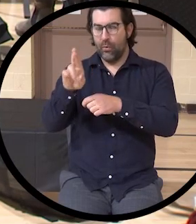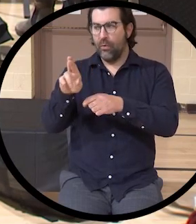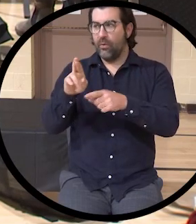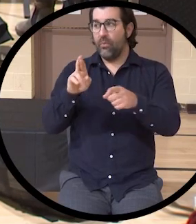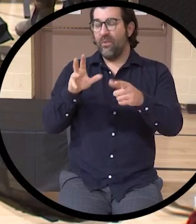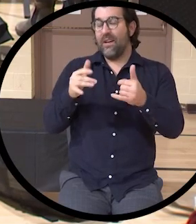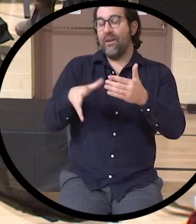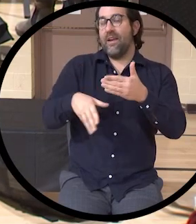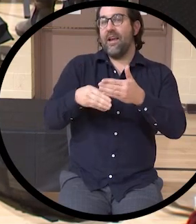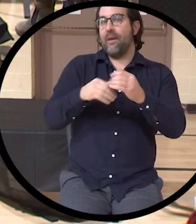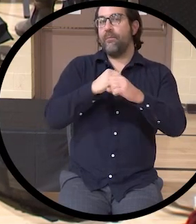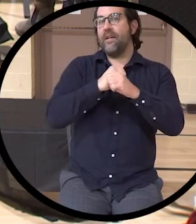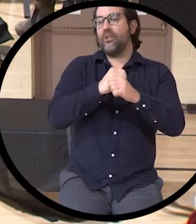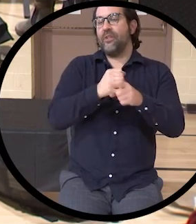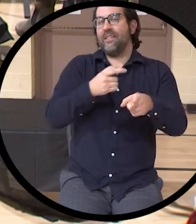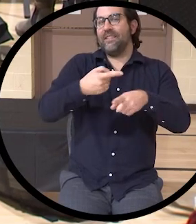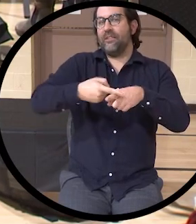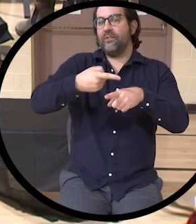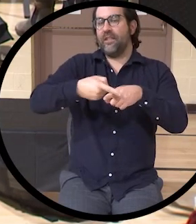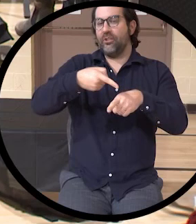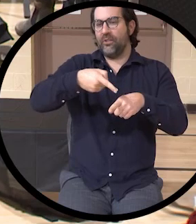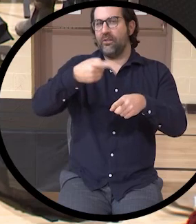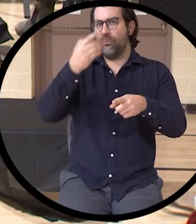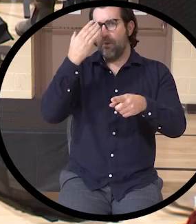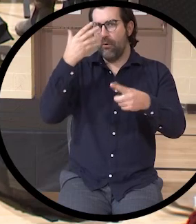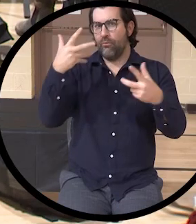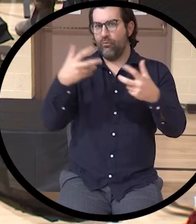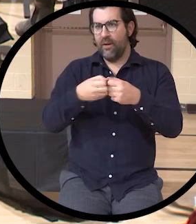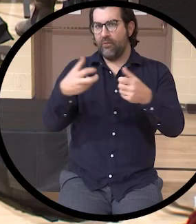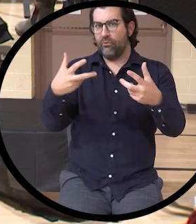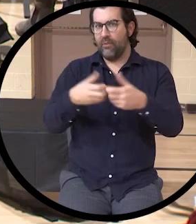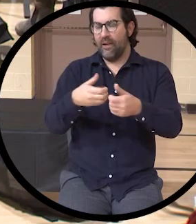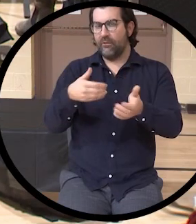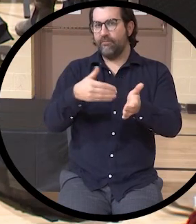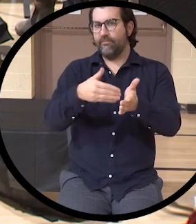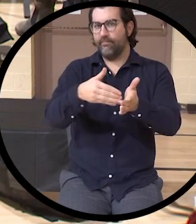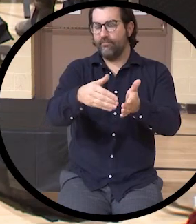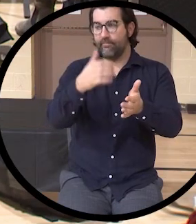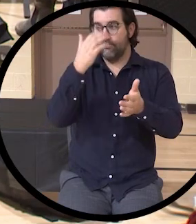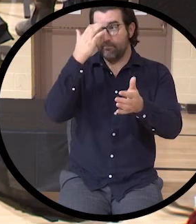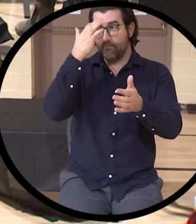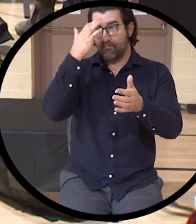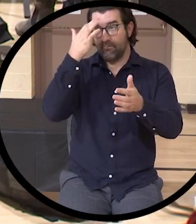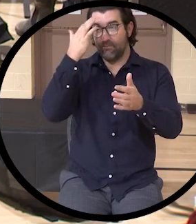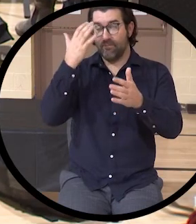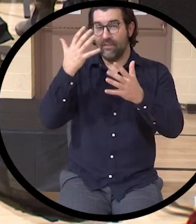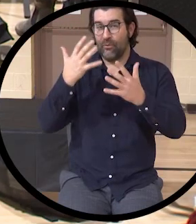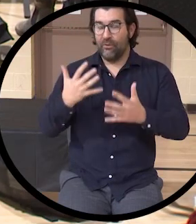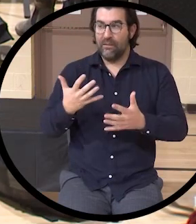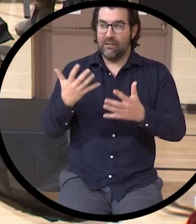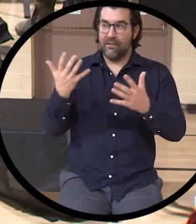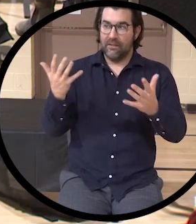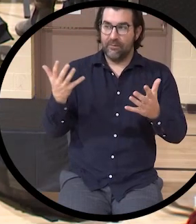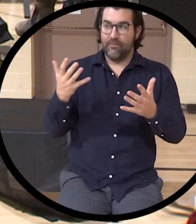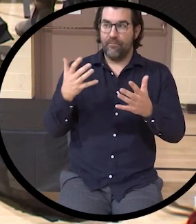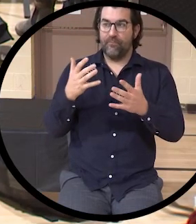some protection to the intersections where we know crashes are most likely to occur. Unfortunately, we can't do that without having some shift for